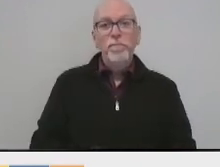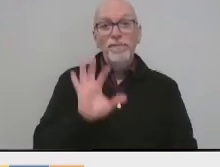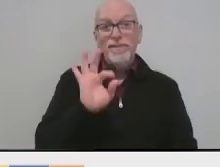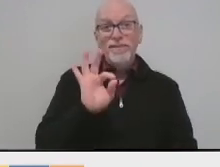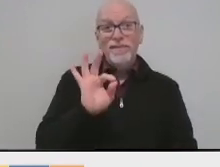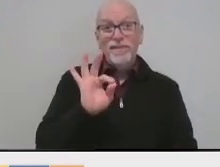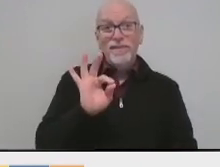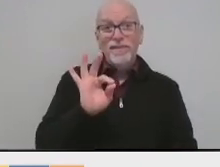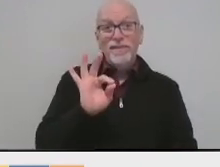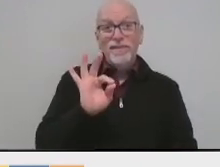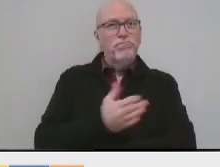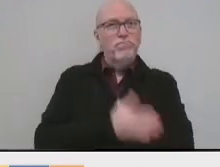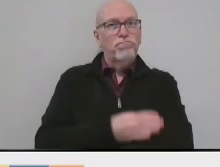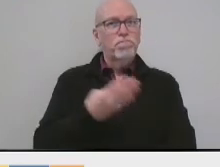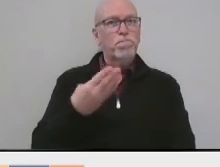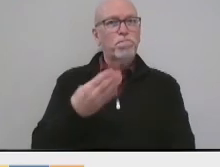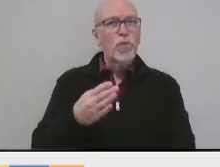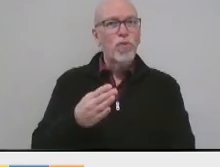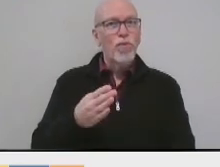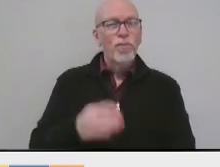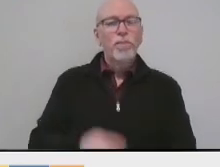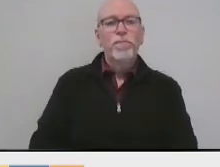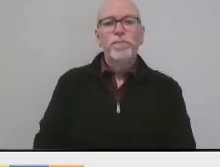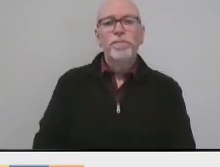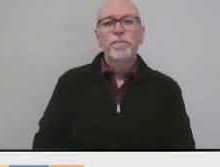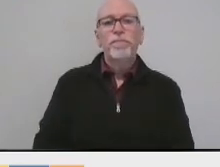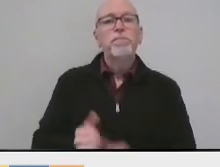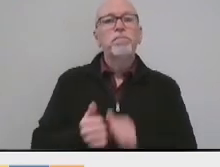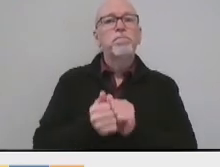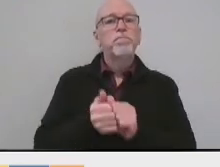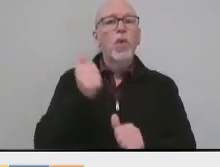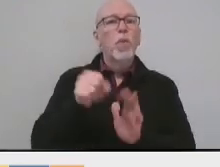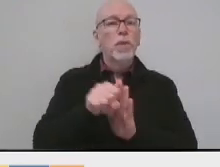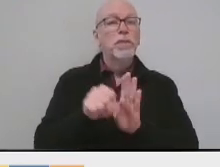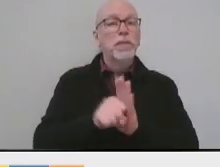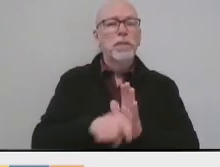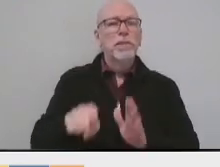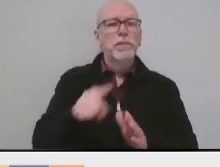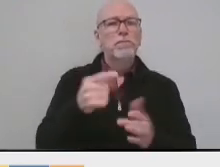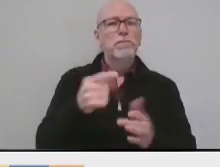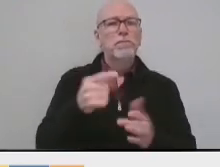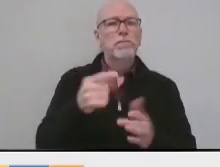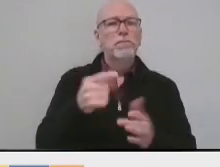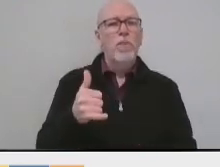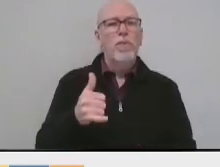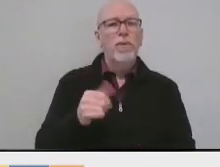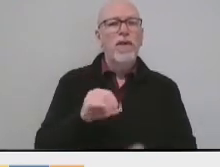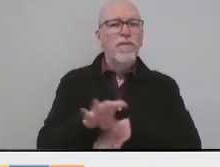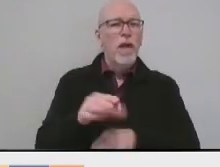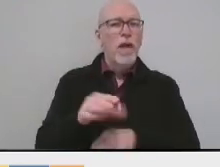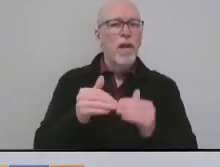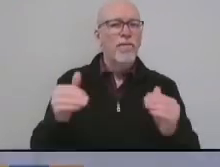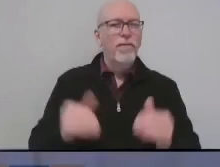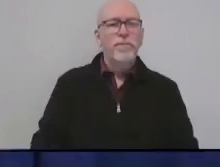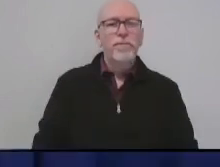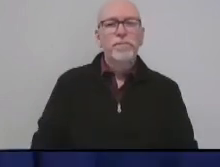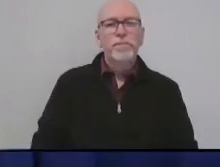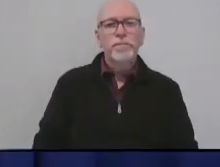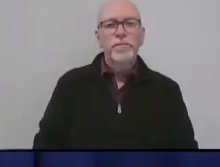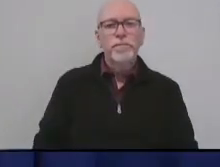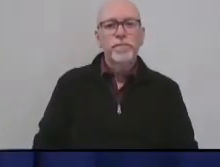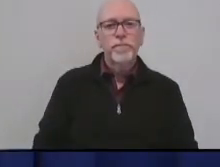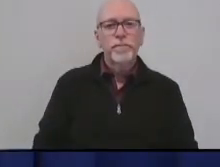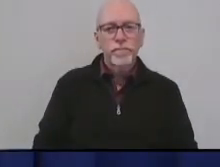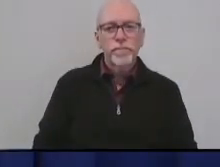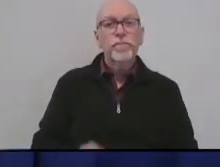blue advisory level. The majority of the state is at a yellow advisory level. The number of deaths that we're seeing